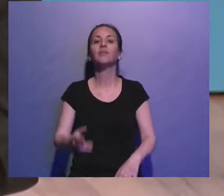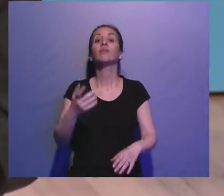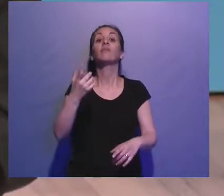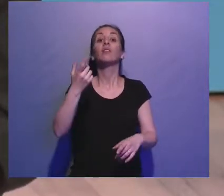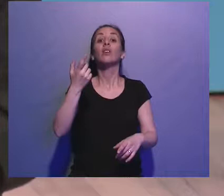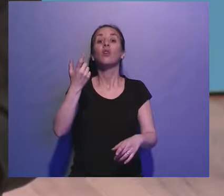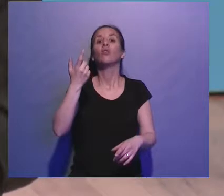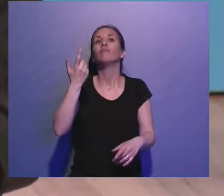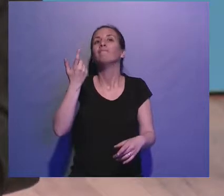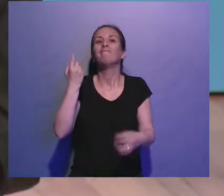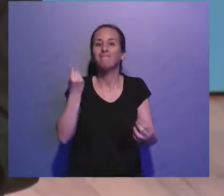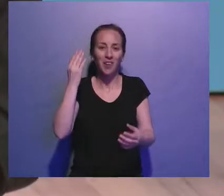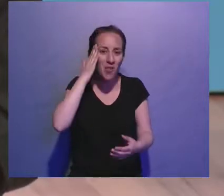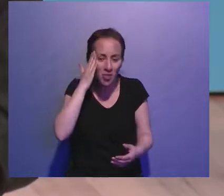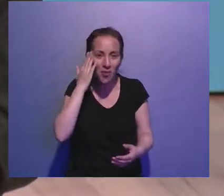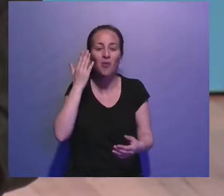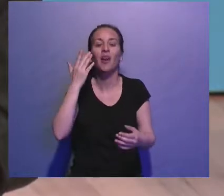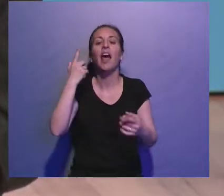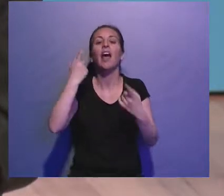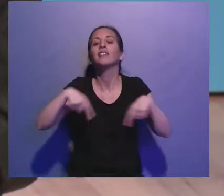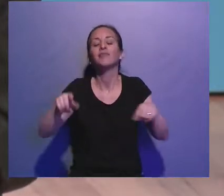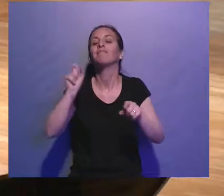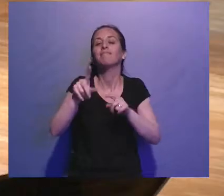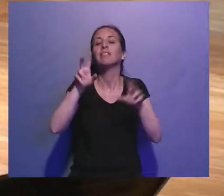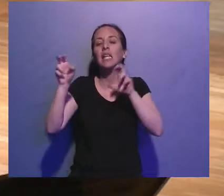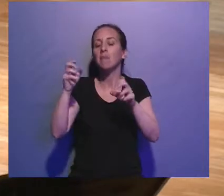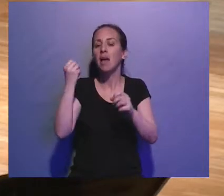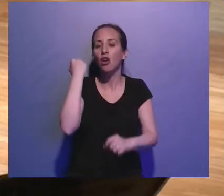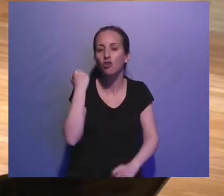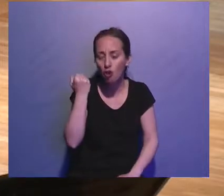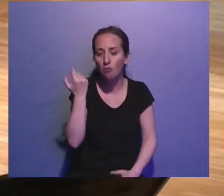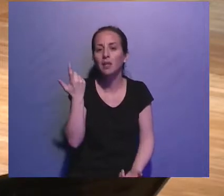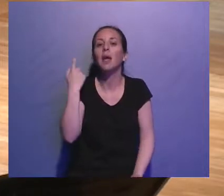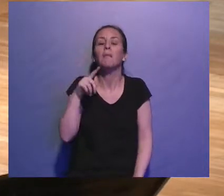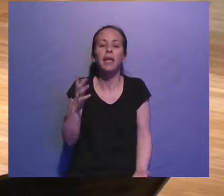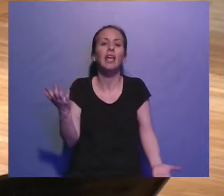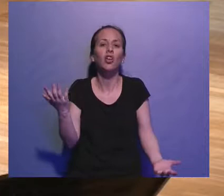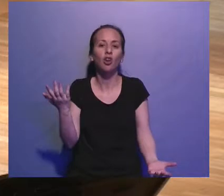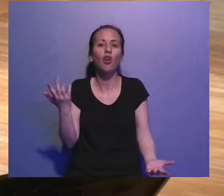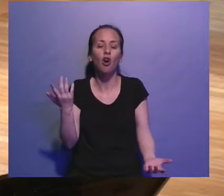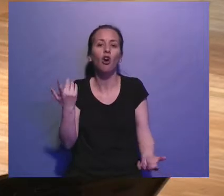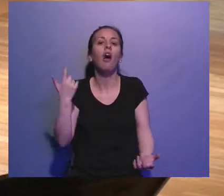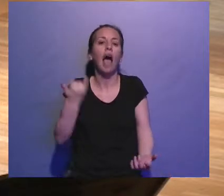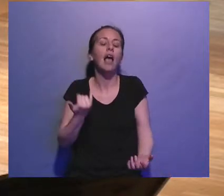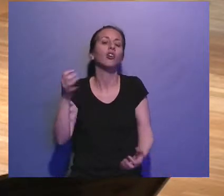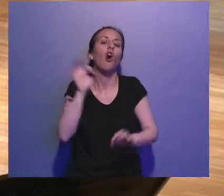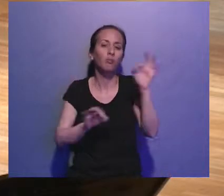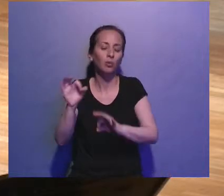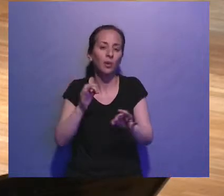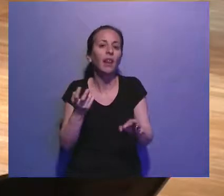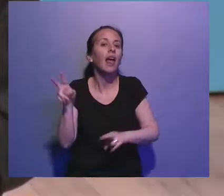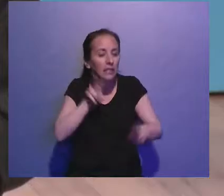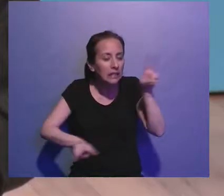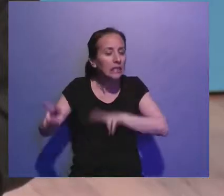local governments. There is a cultural problem, a problem of economic structures,